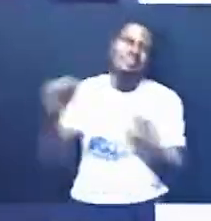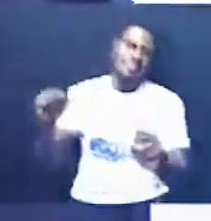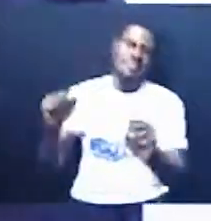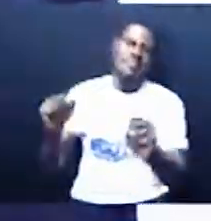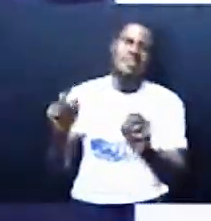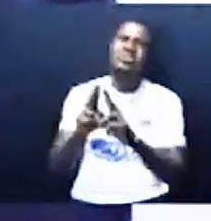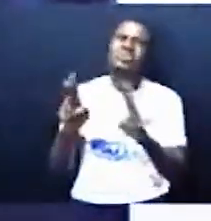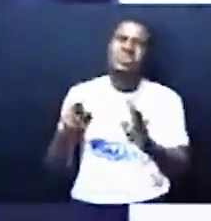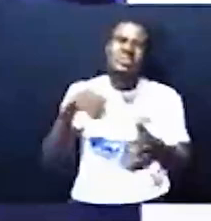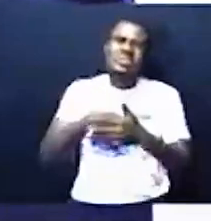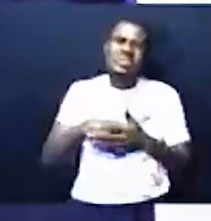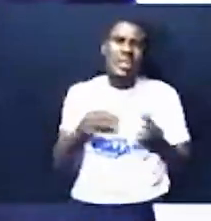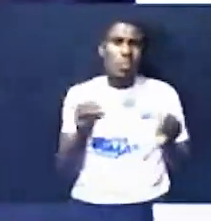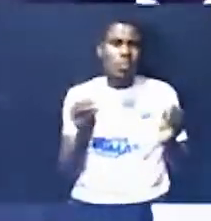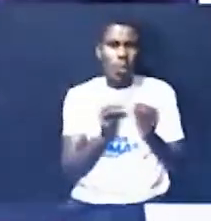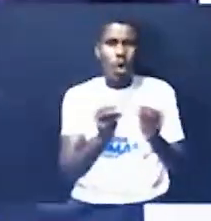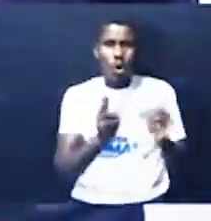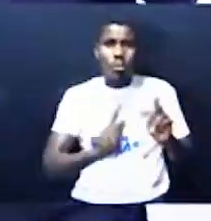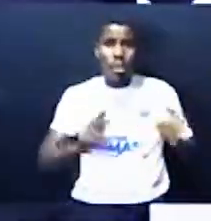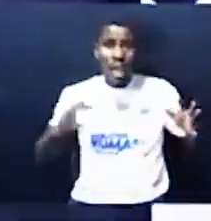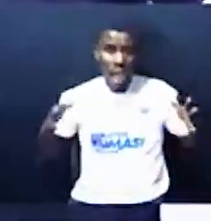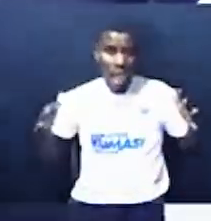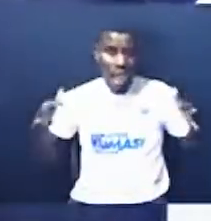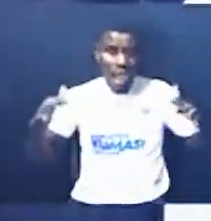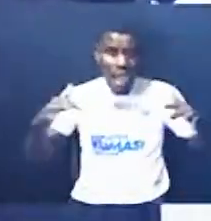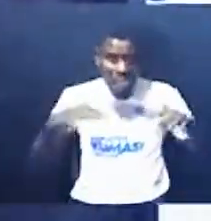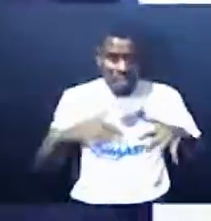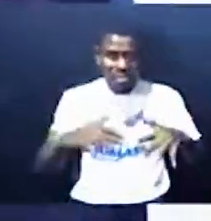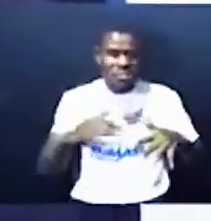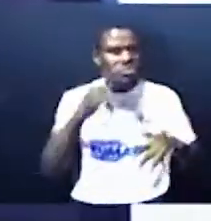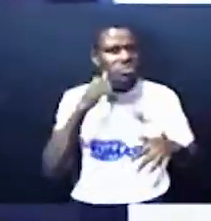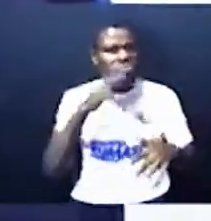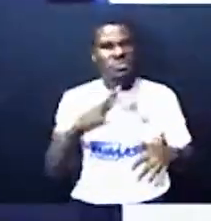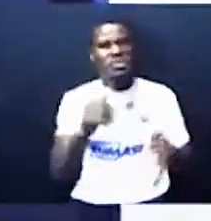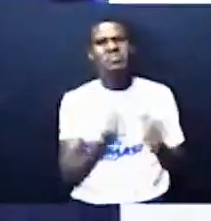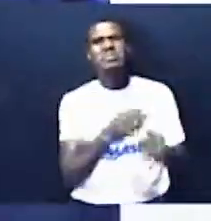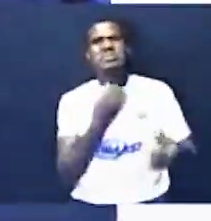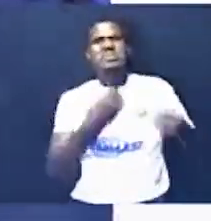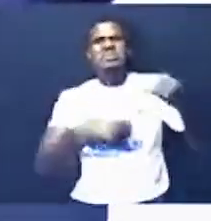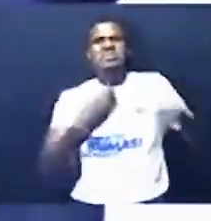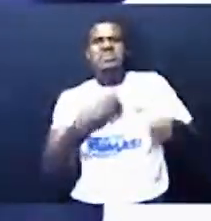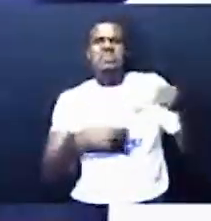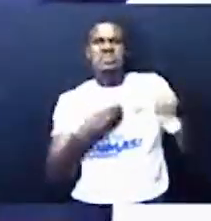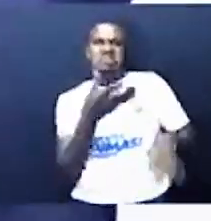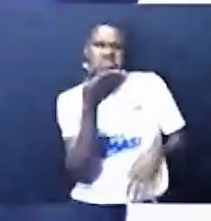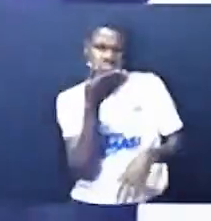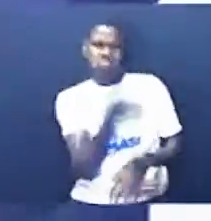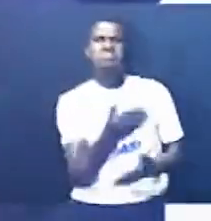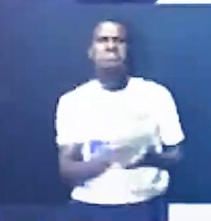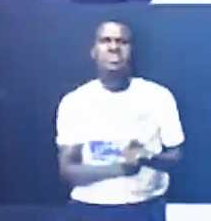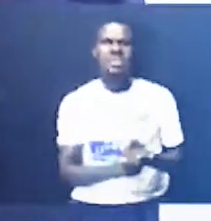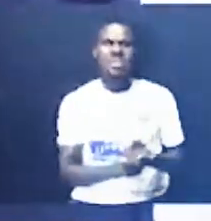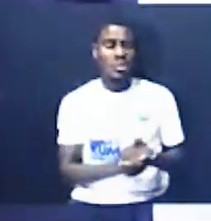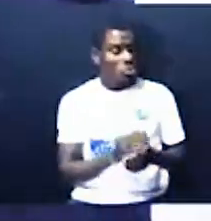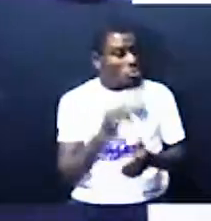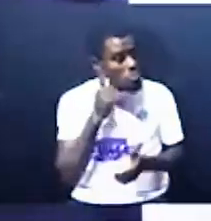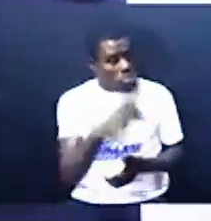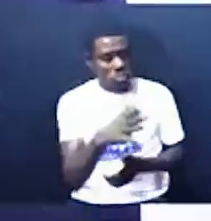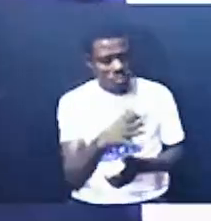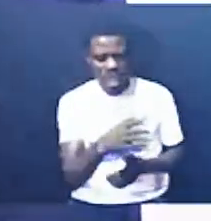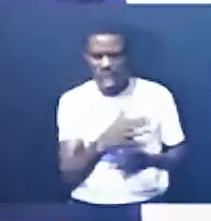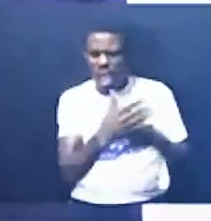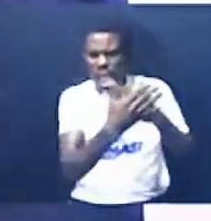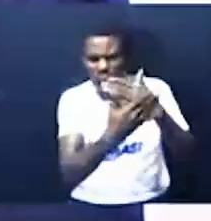the midst of the crowd, was this woman with an issue. She's been subject